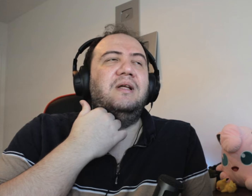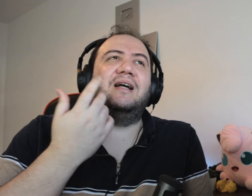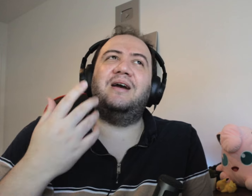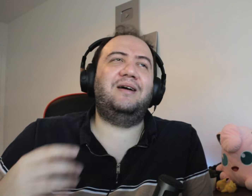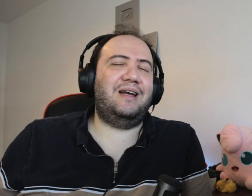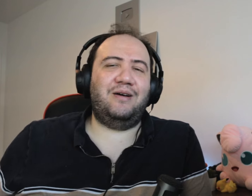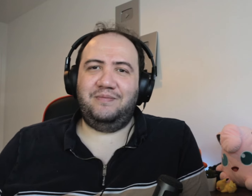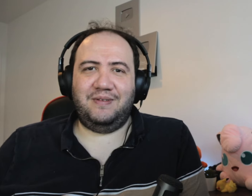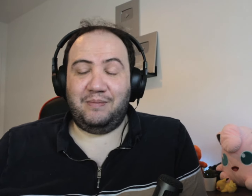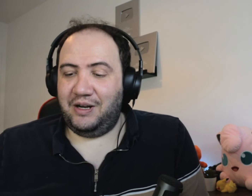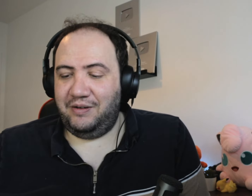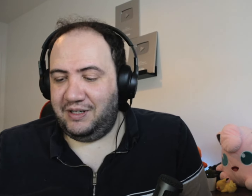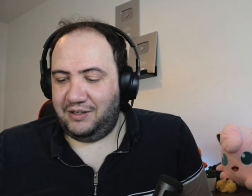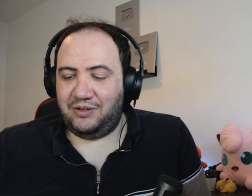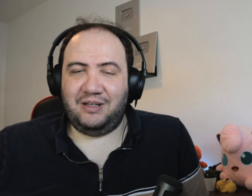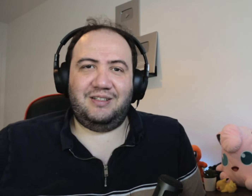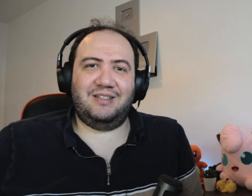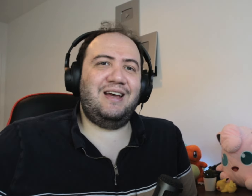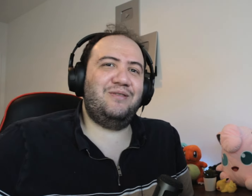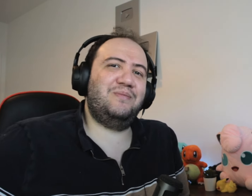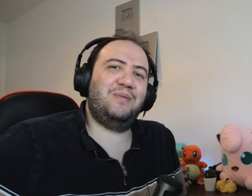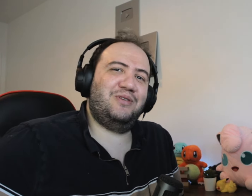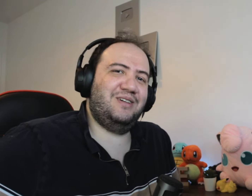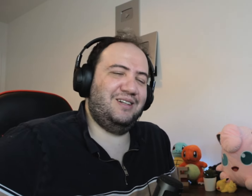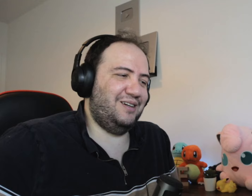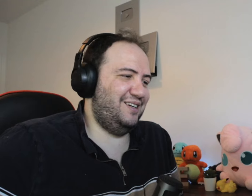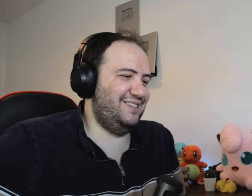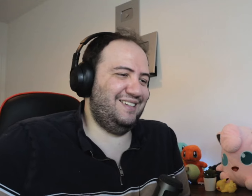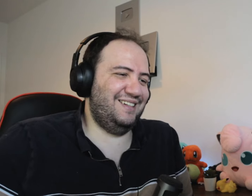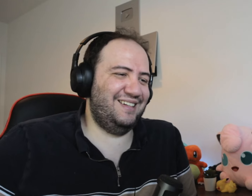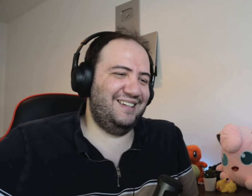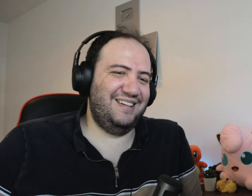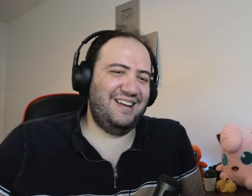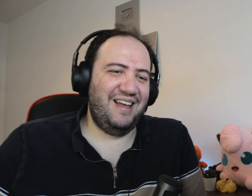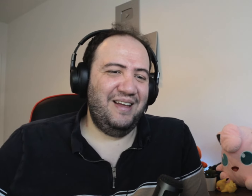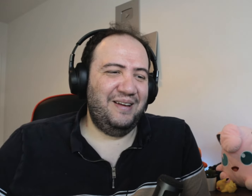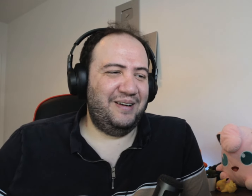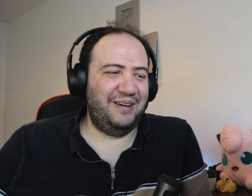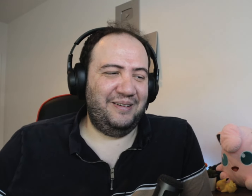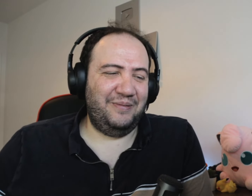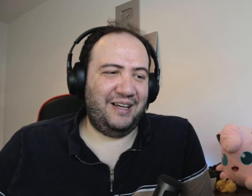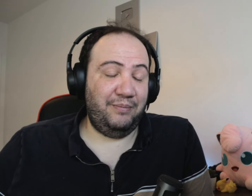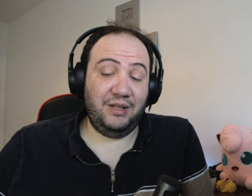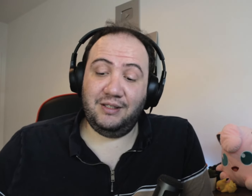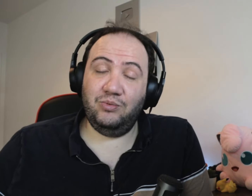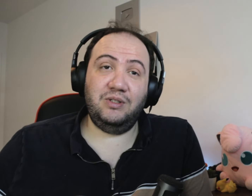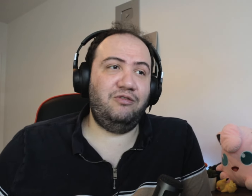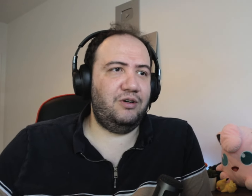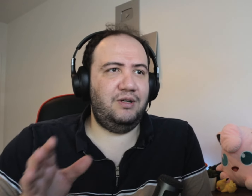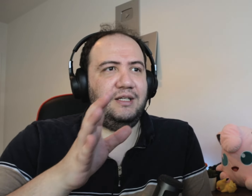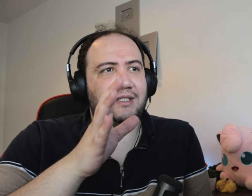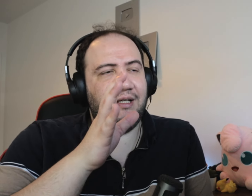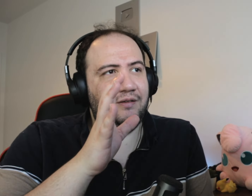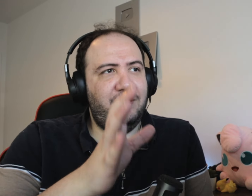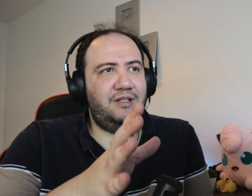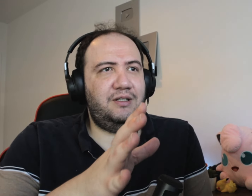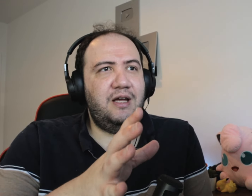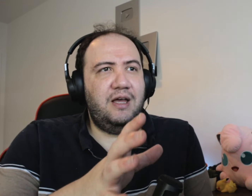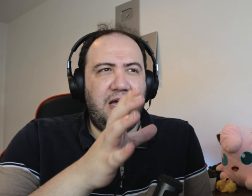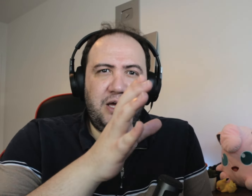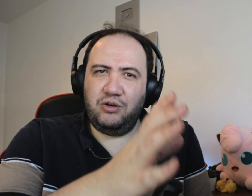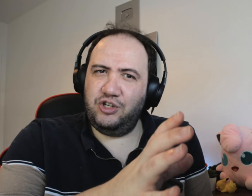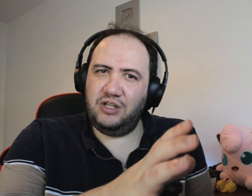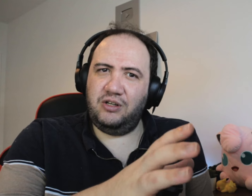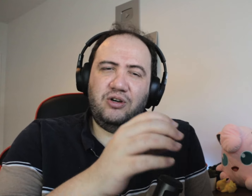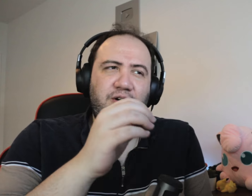I can't can't I'm not even gonna try Cause I can't remember A lot Oh man But this was very nice I love the